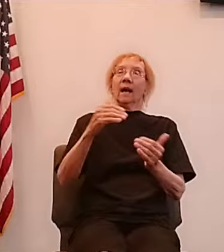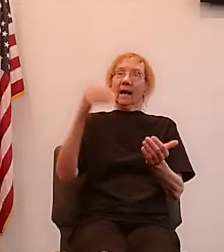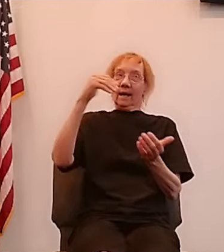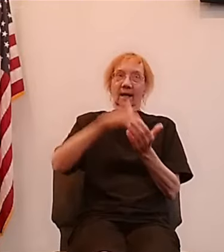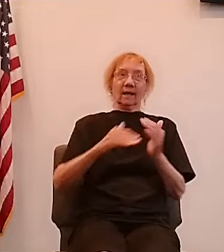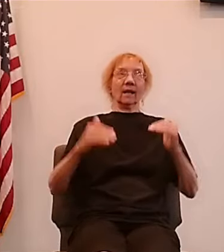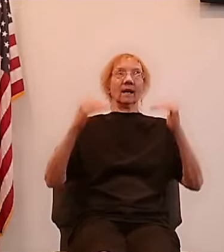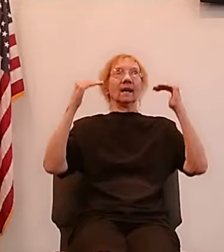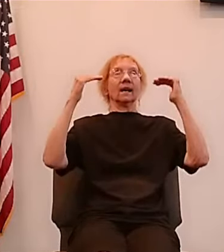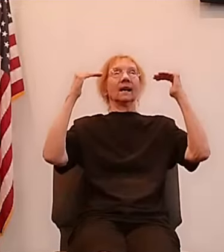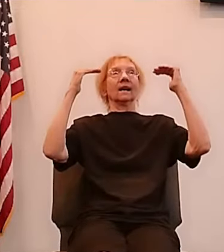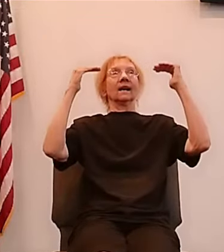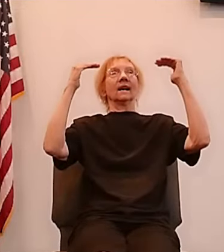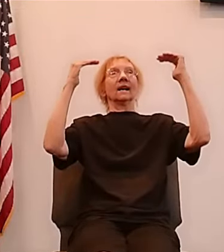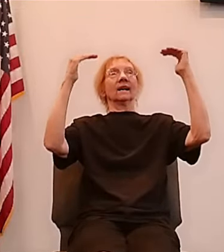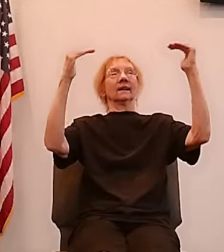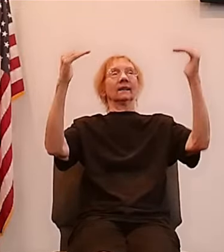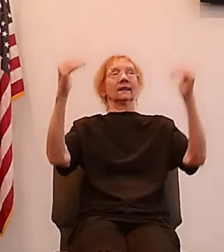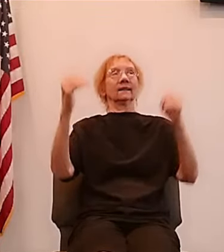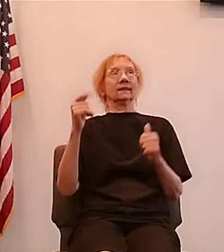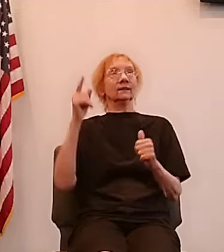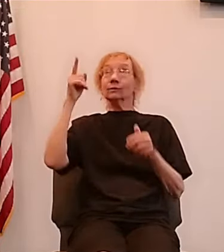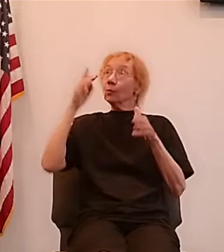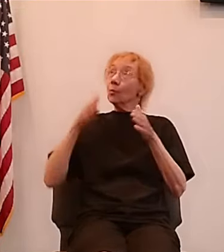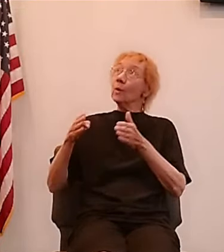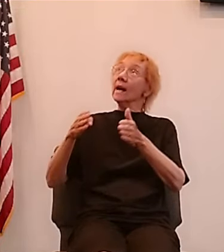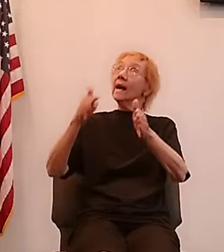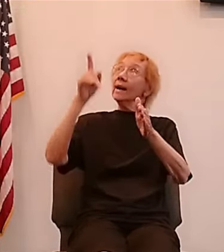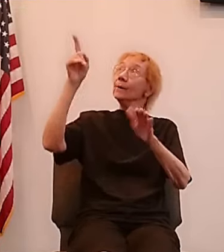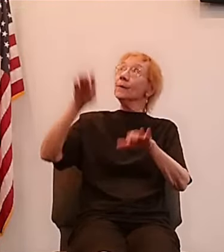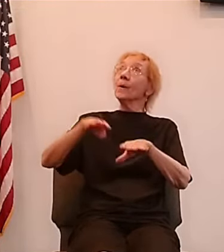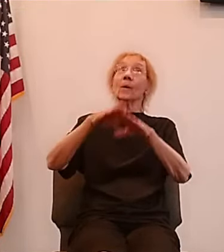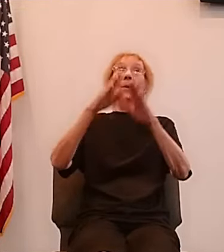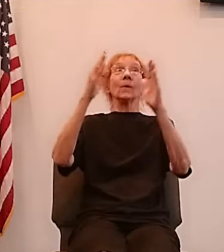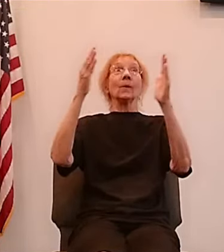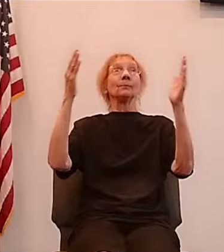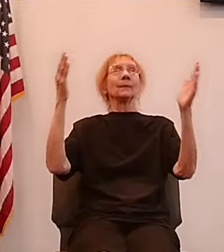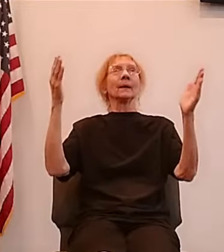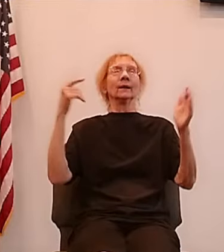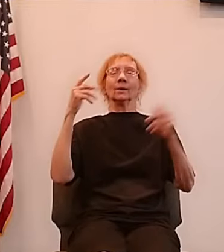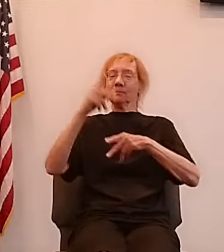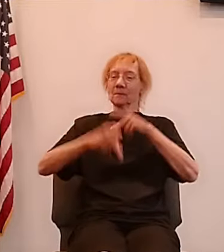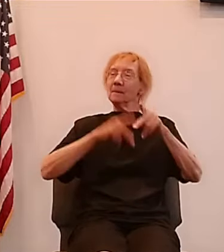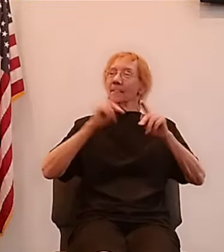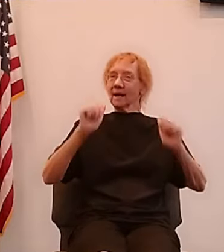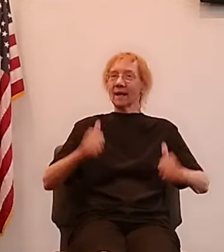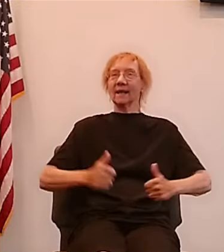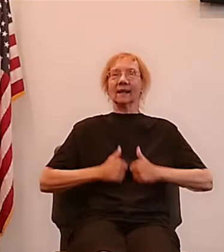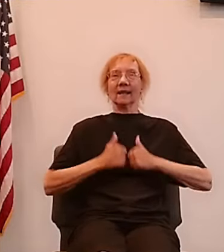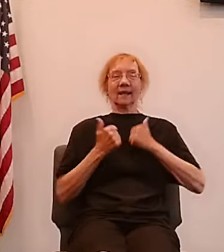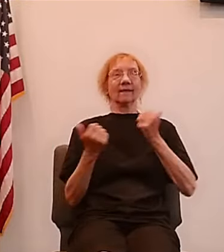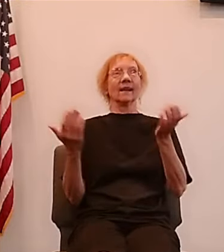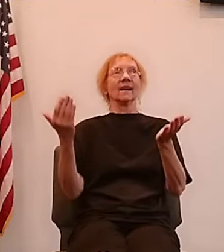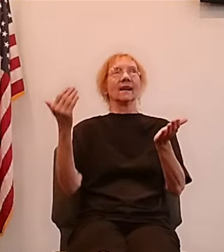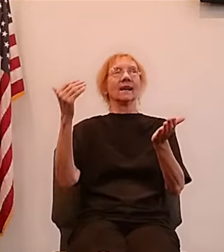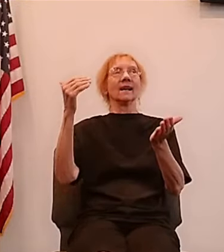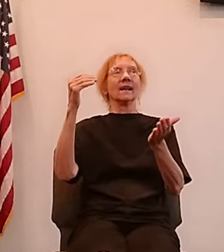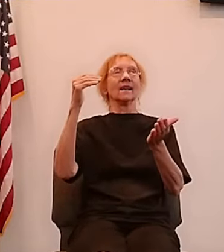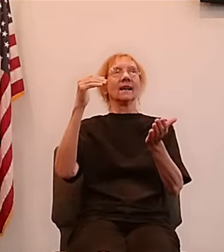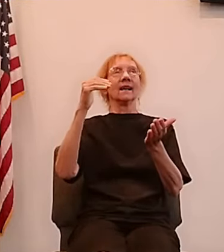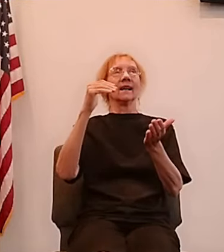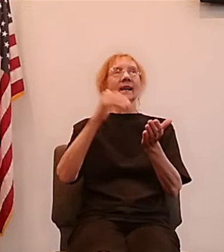on high, and you opened the way for the world to live